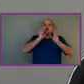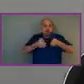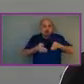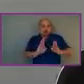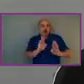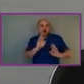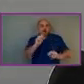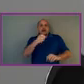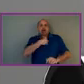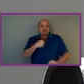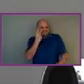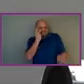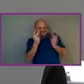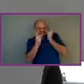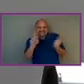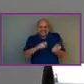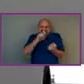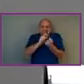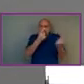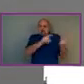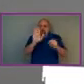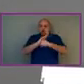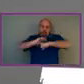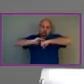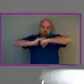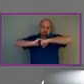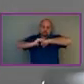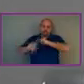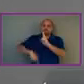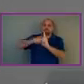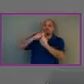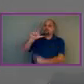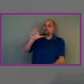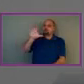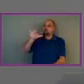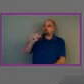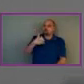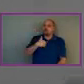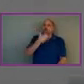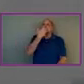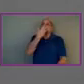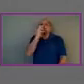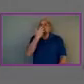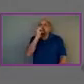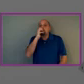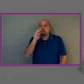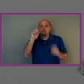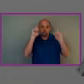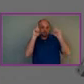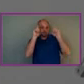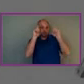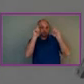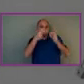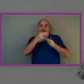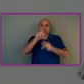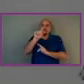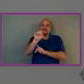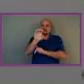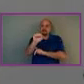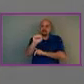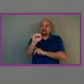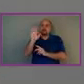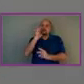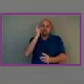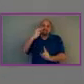geology of the surface. Lucy also has a thermal camera named TESS that will take pictures of the temperature